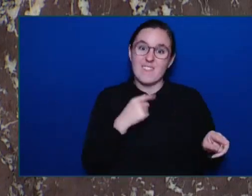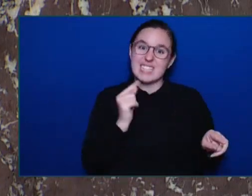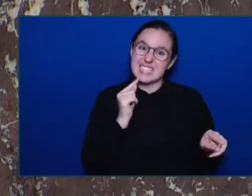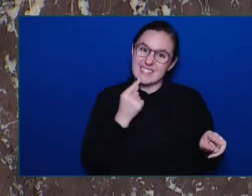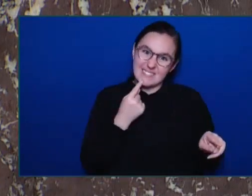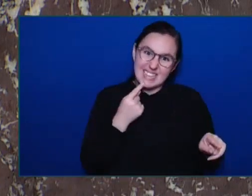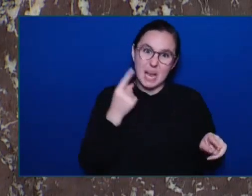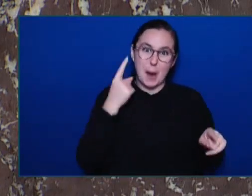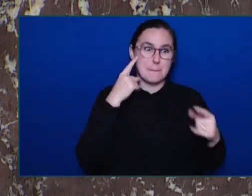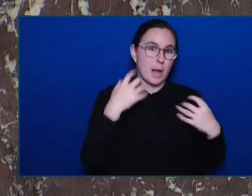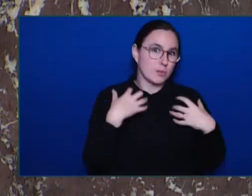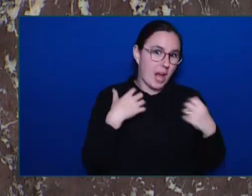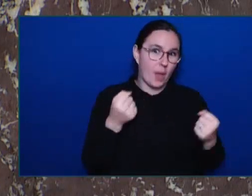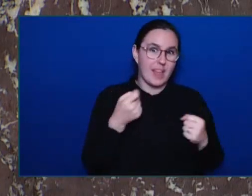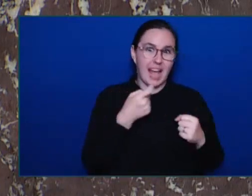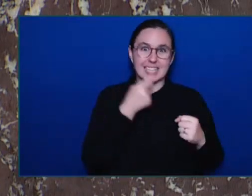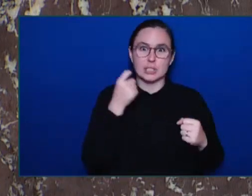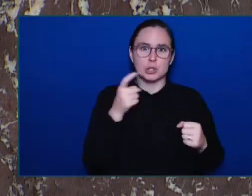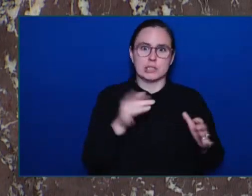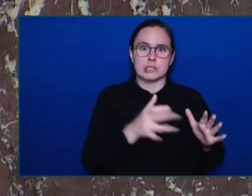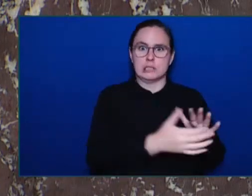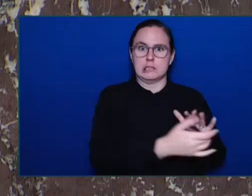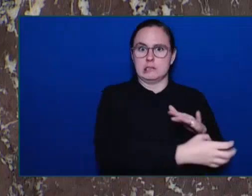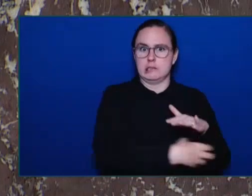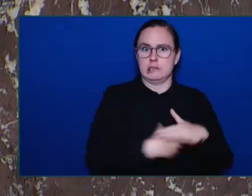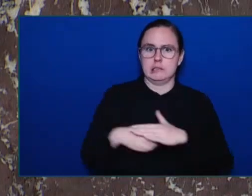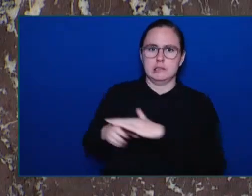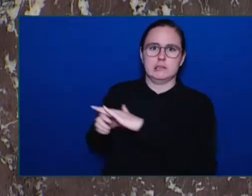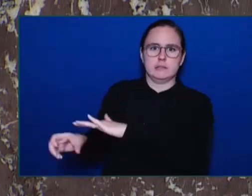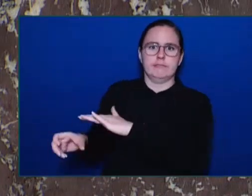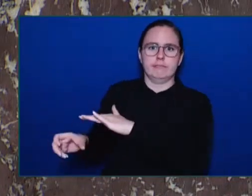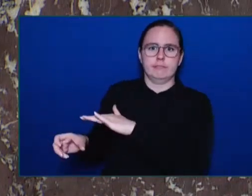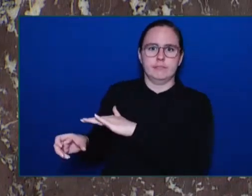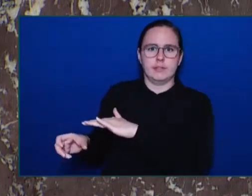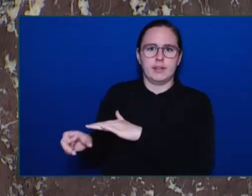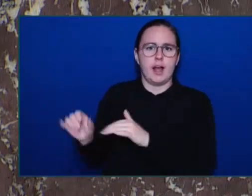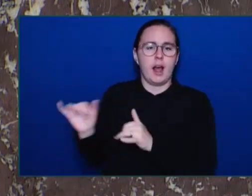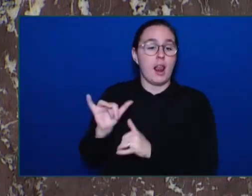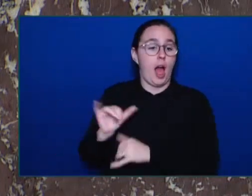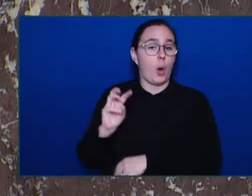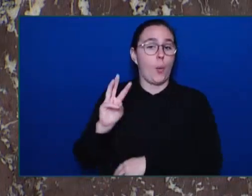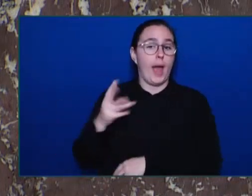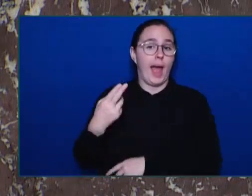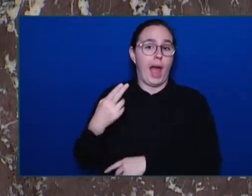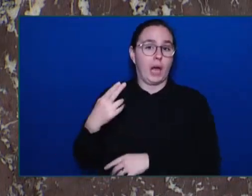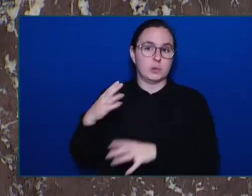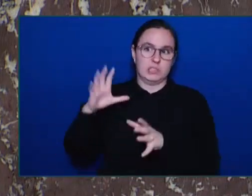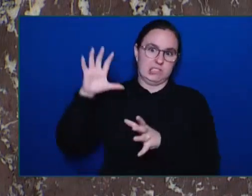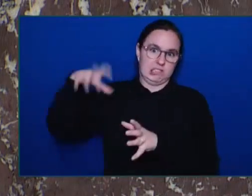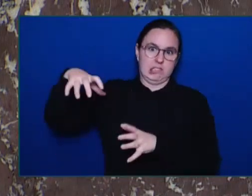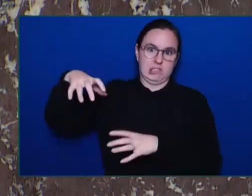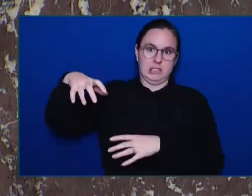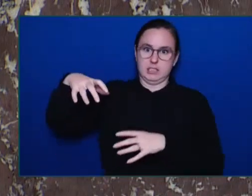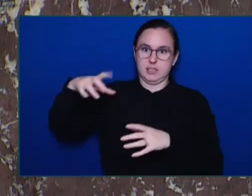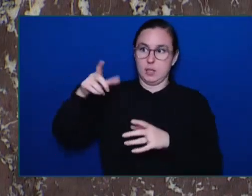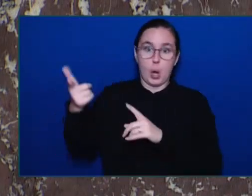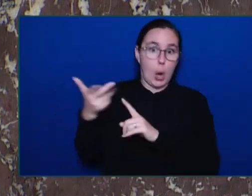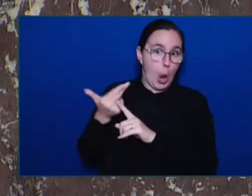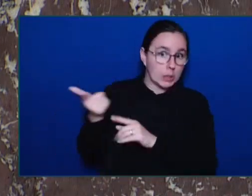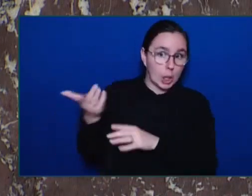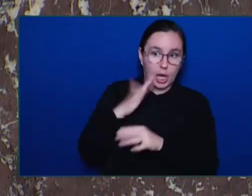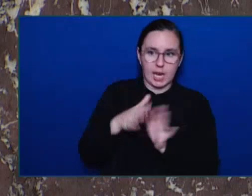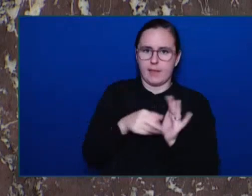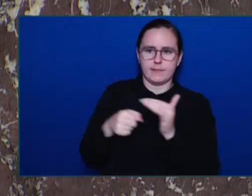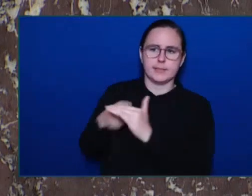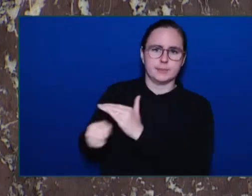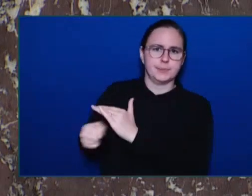people with severe mental health and putting them in hotels that aren't safe without proper supports. The